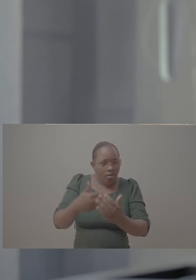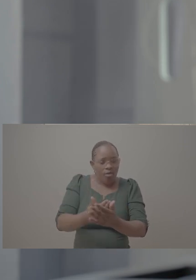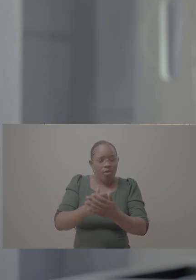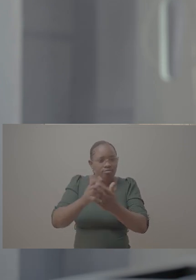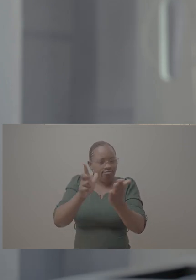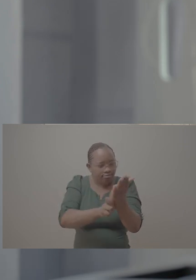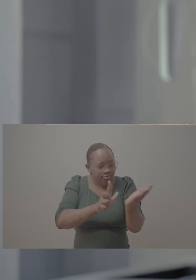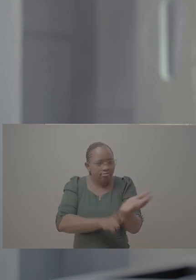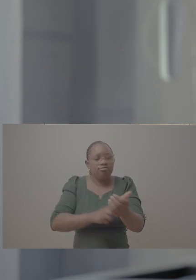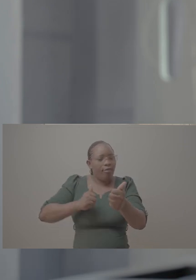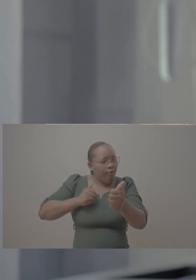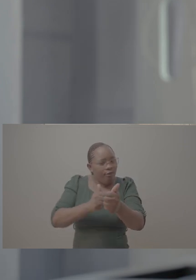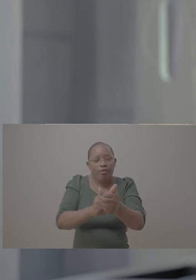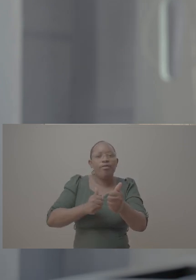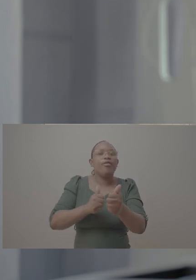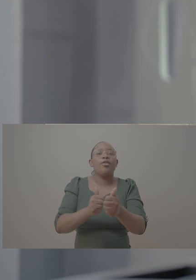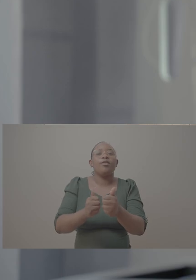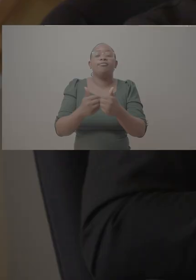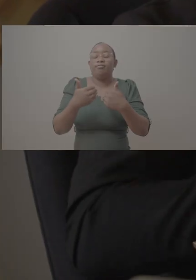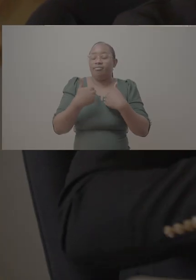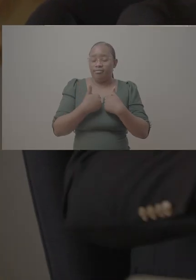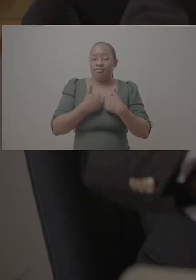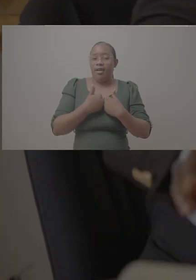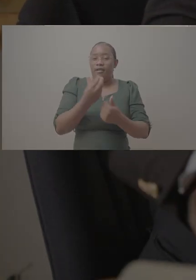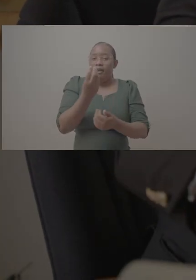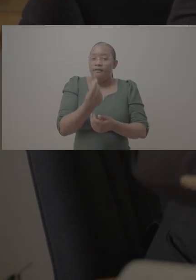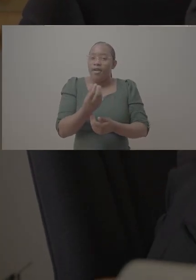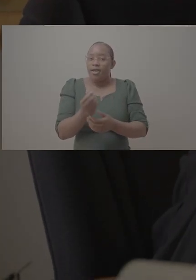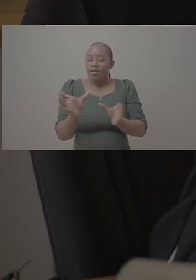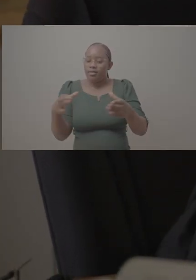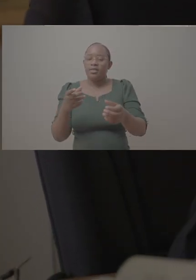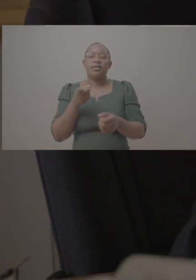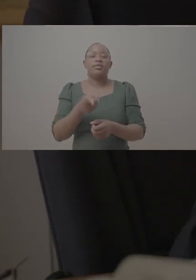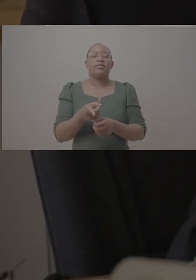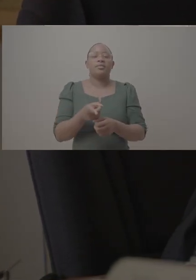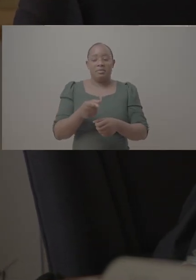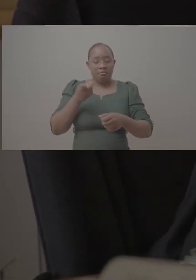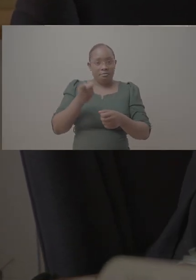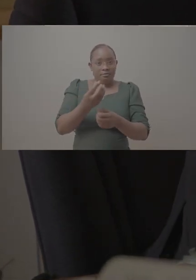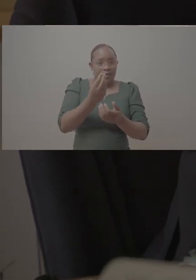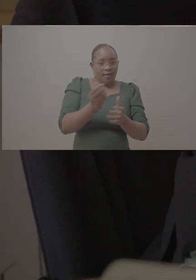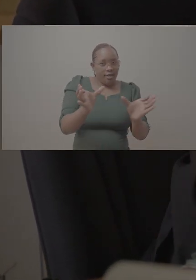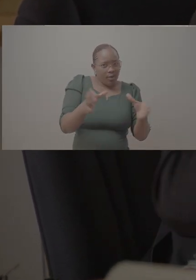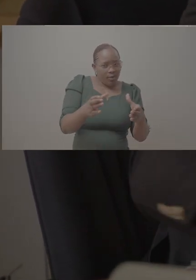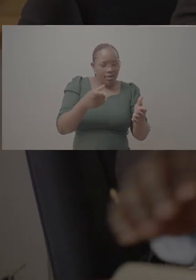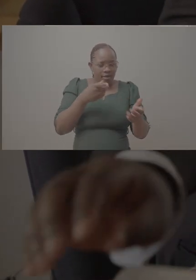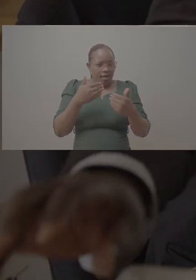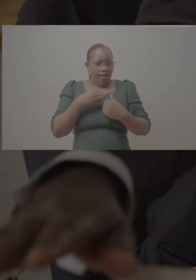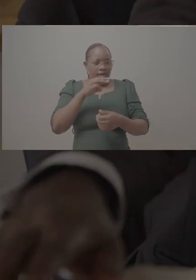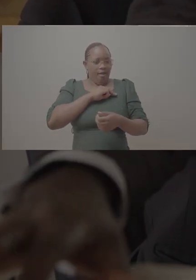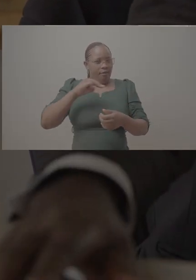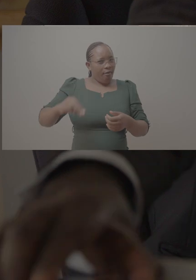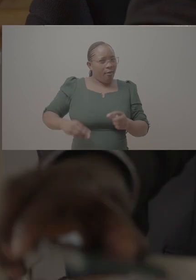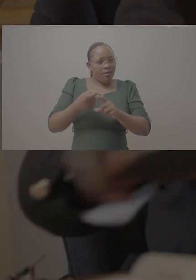are followed by procurement staff. We have a finance committee, and in the finance committee we also